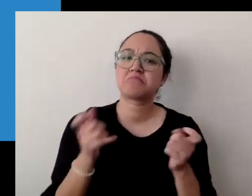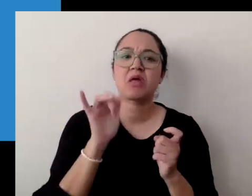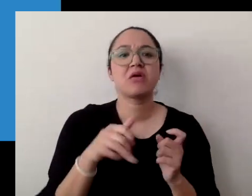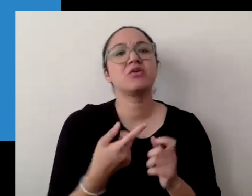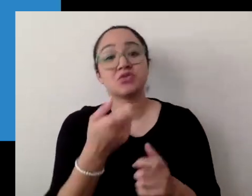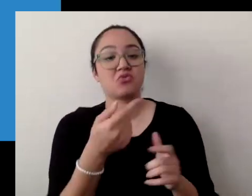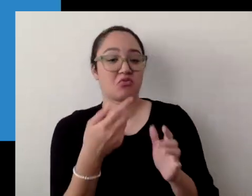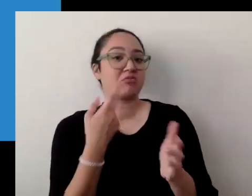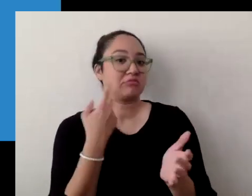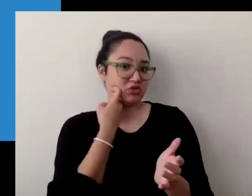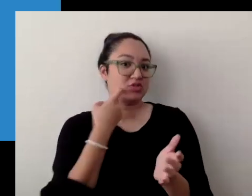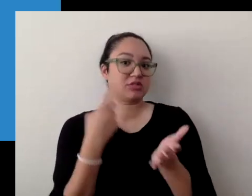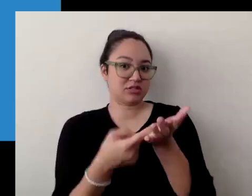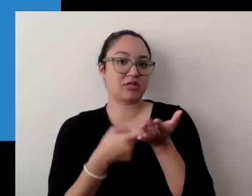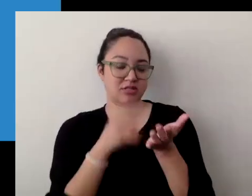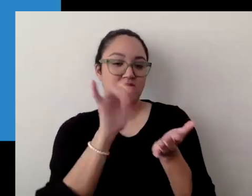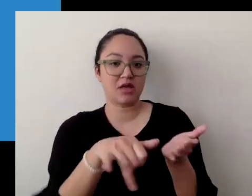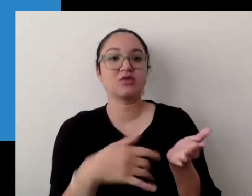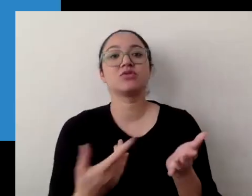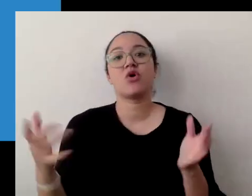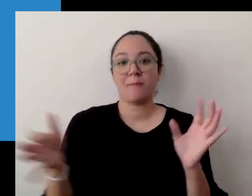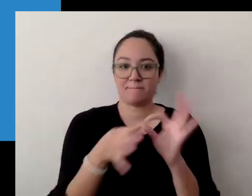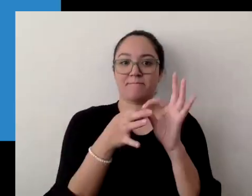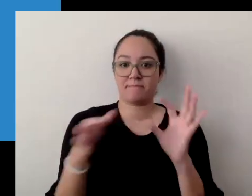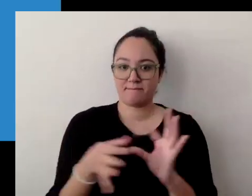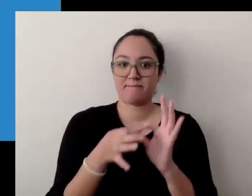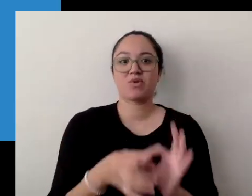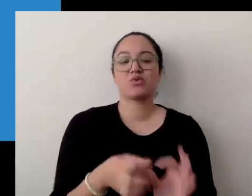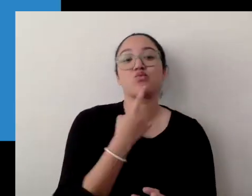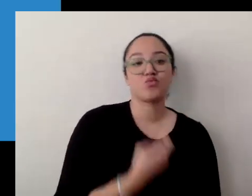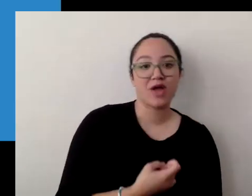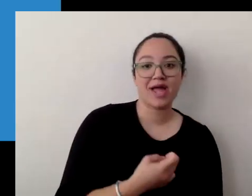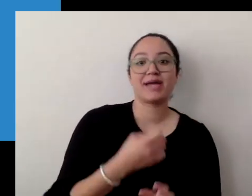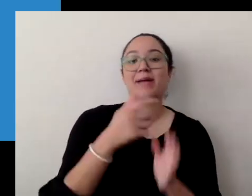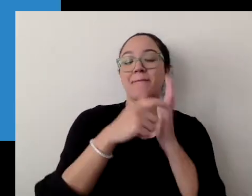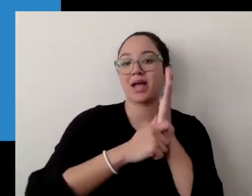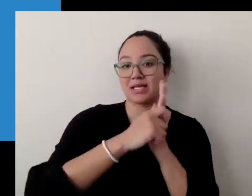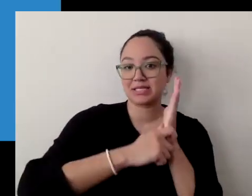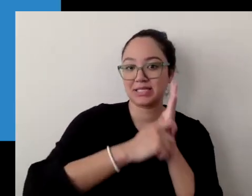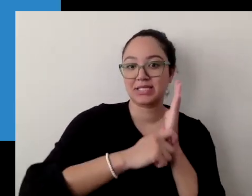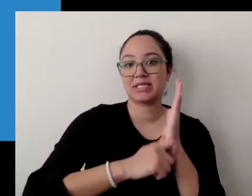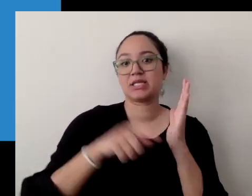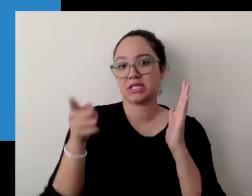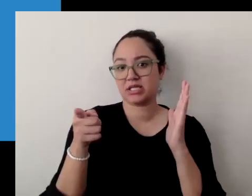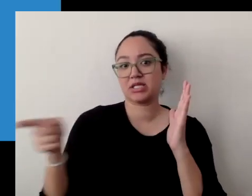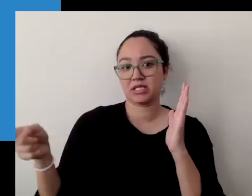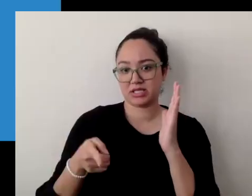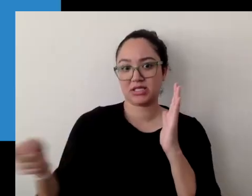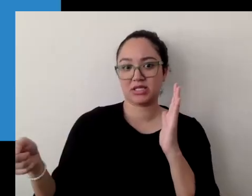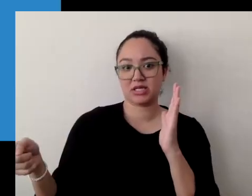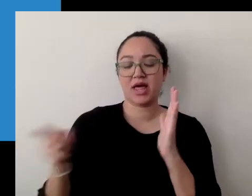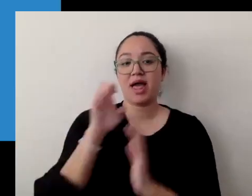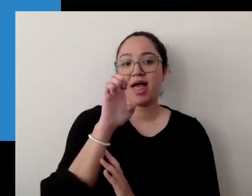talked about. The adjectives and articles must match. So the red magazine is La Revista Roja. The red book